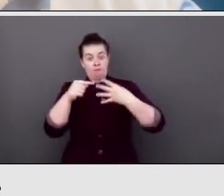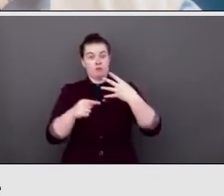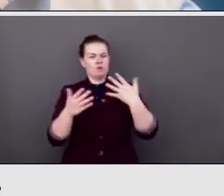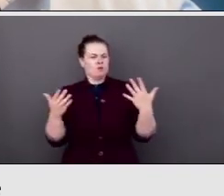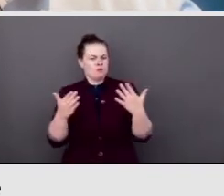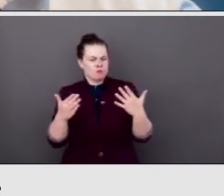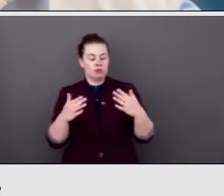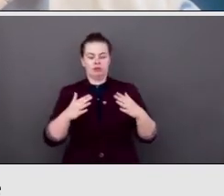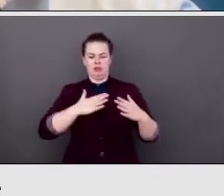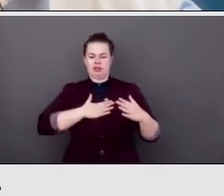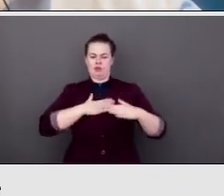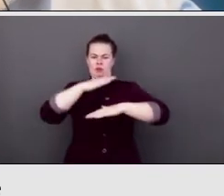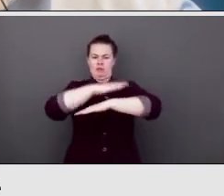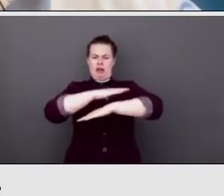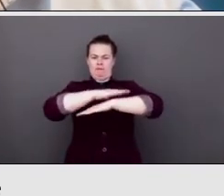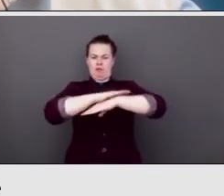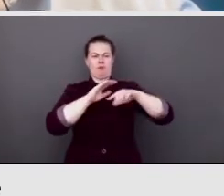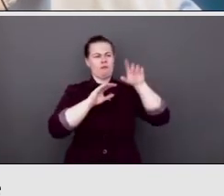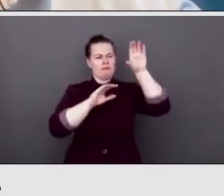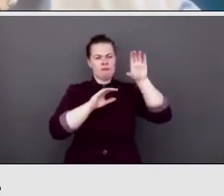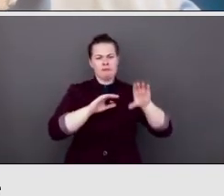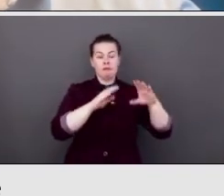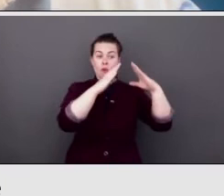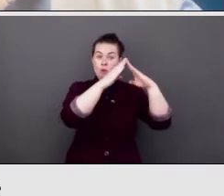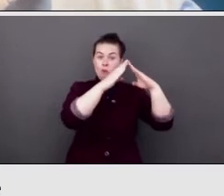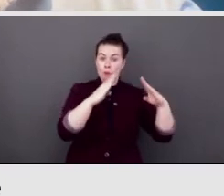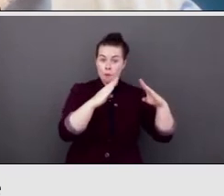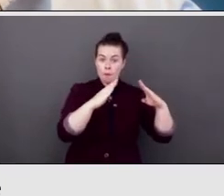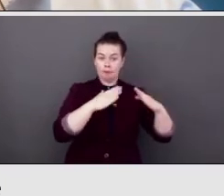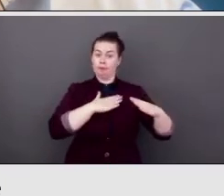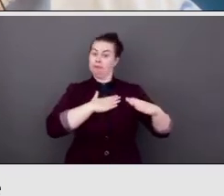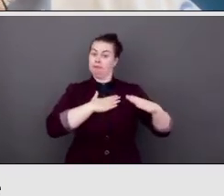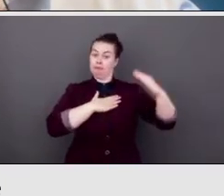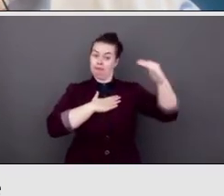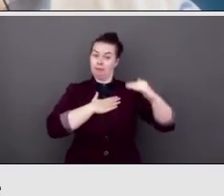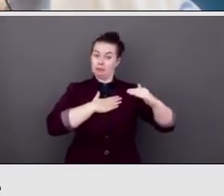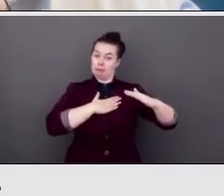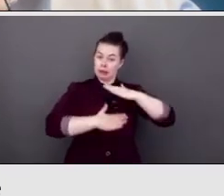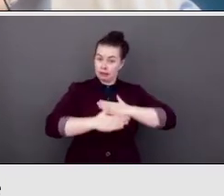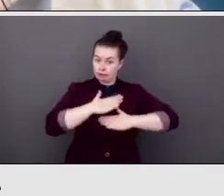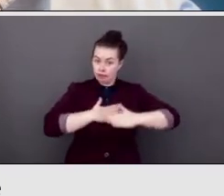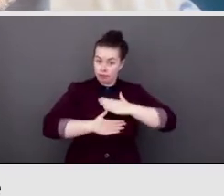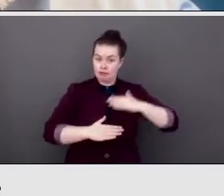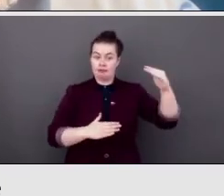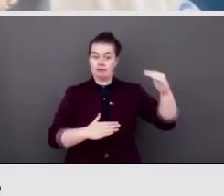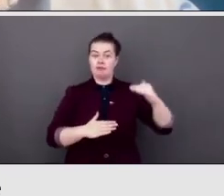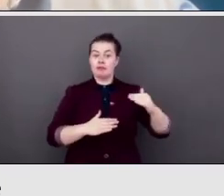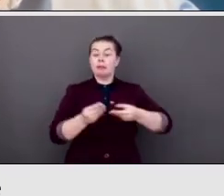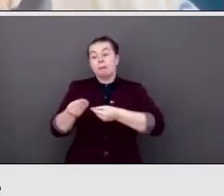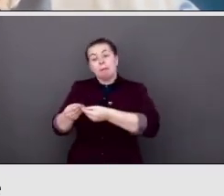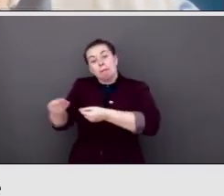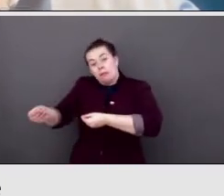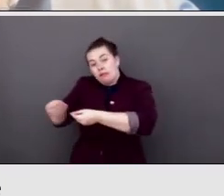the home, the behavior, the market, and the governance. So those 4 are the basic of the design of the